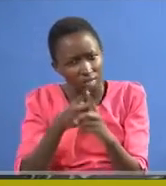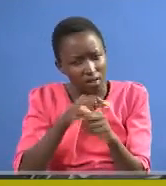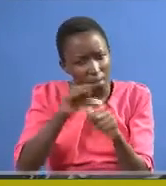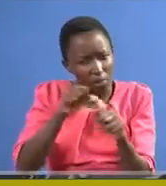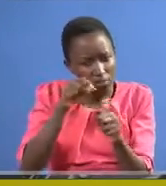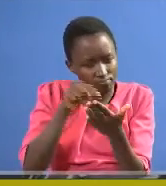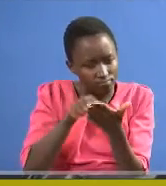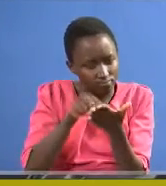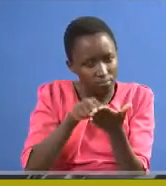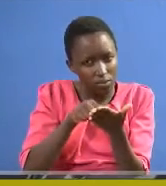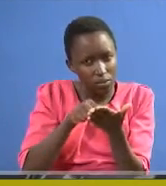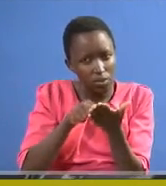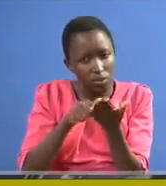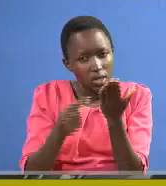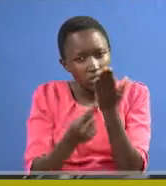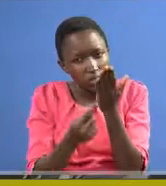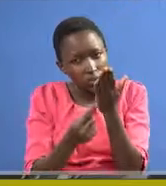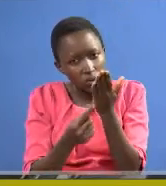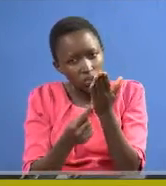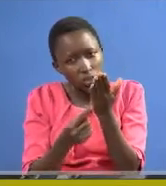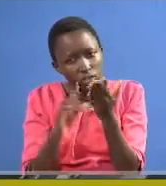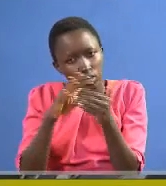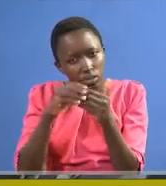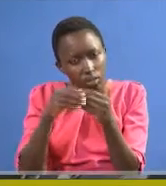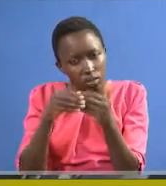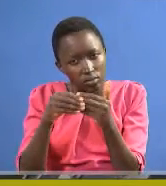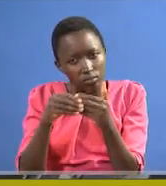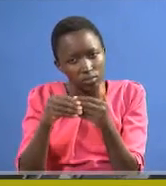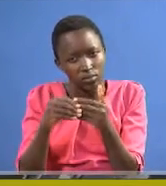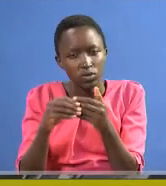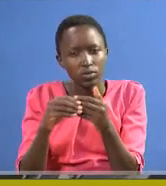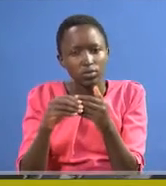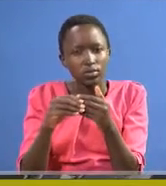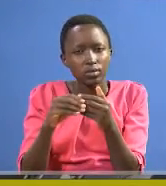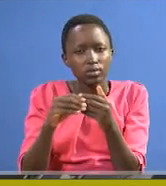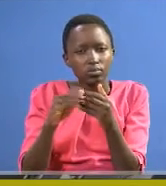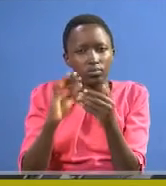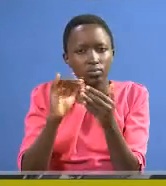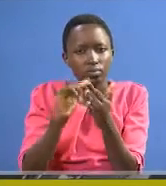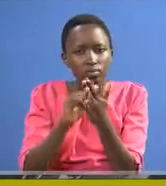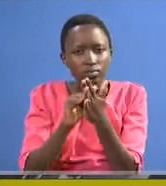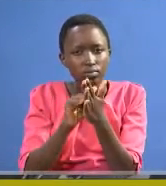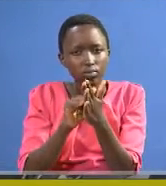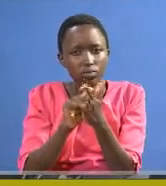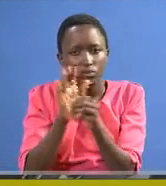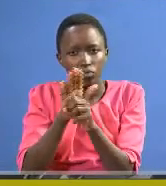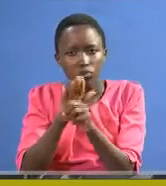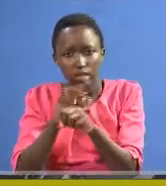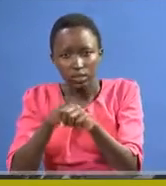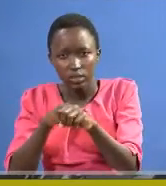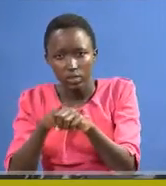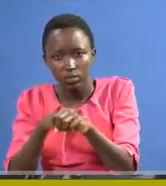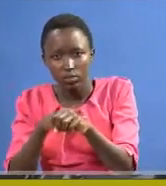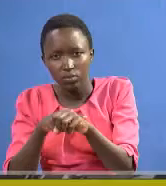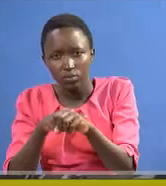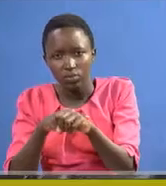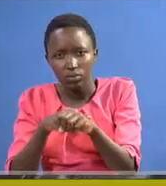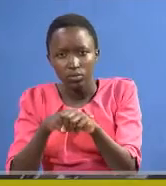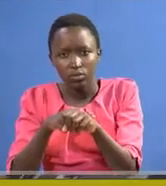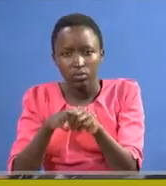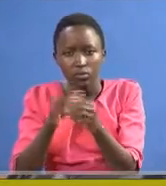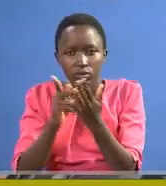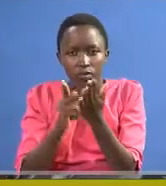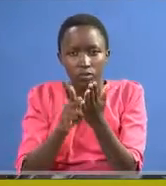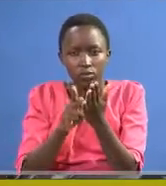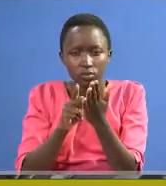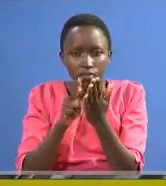this particular technology and innovation is the fact that most of the time you have been able to keep track